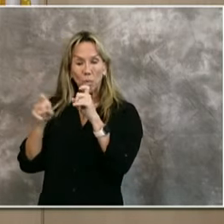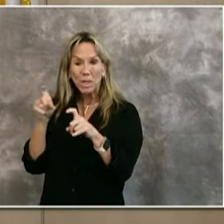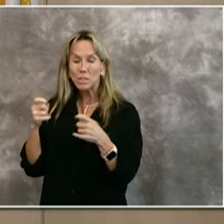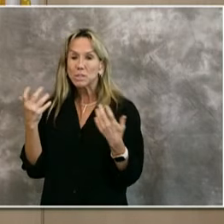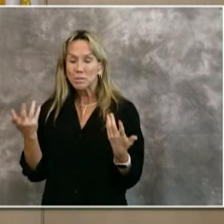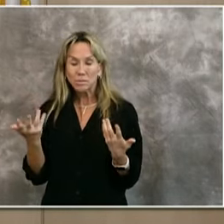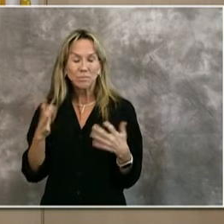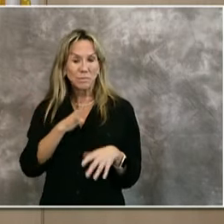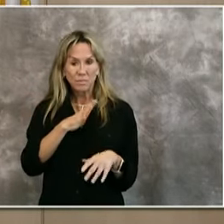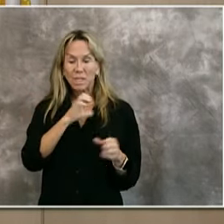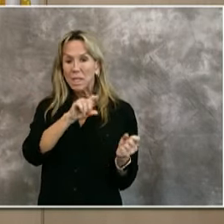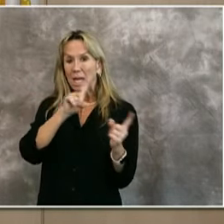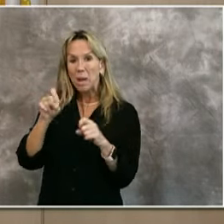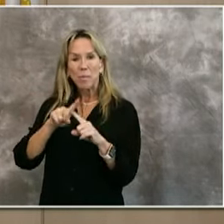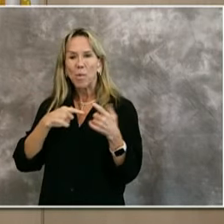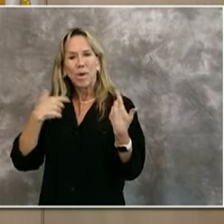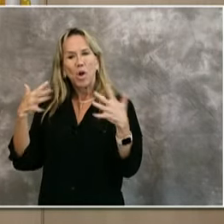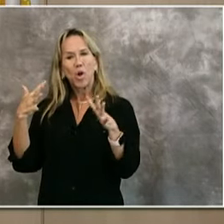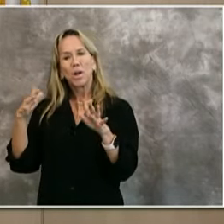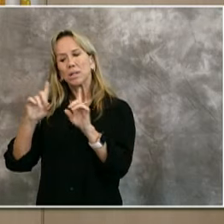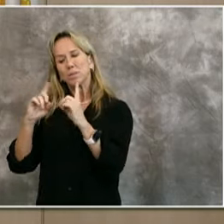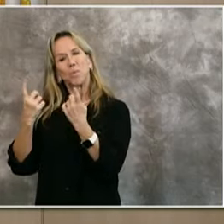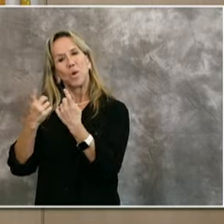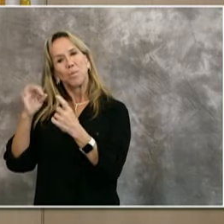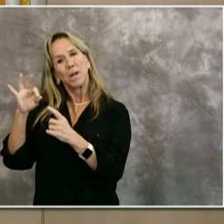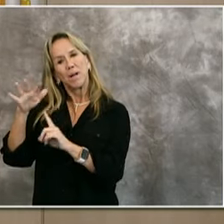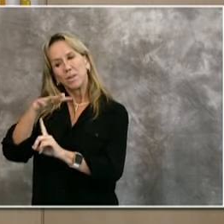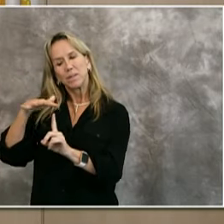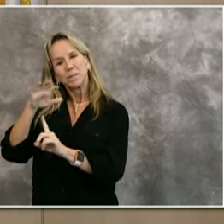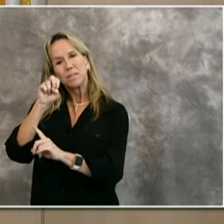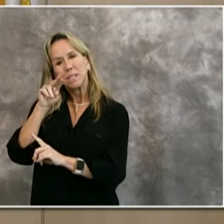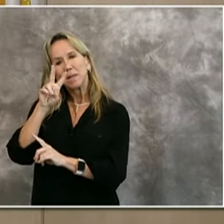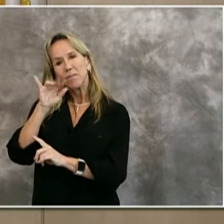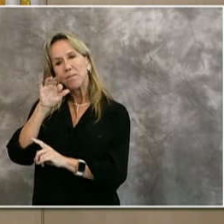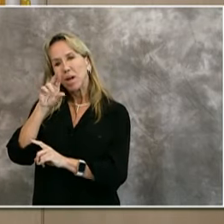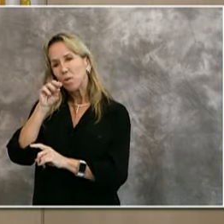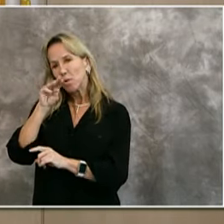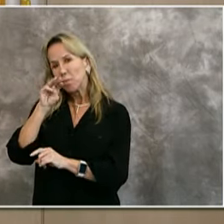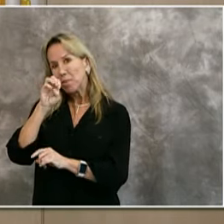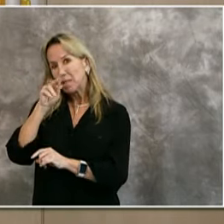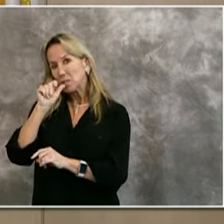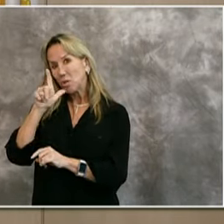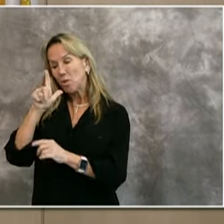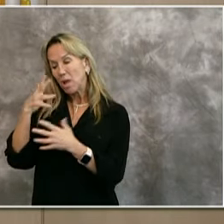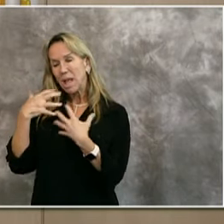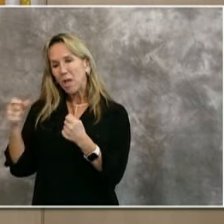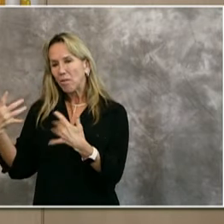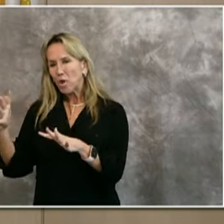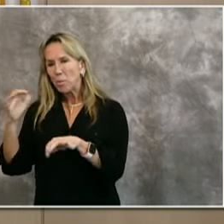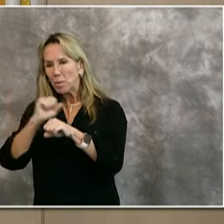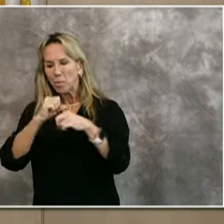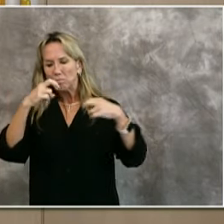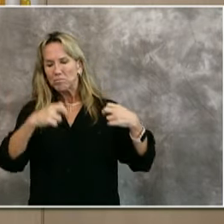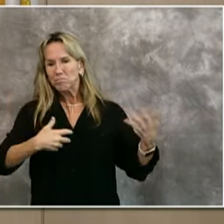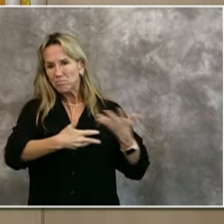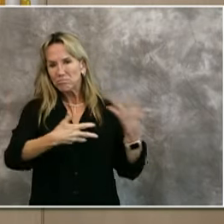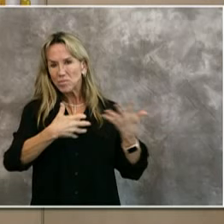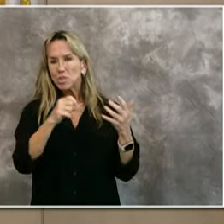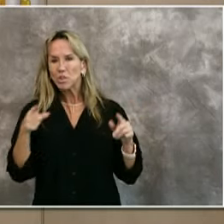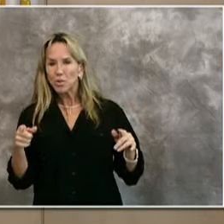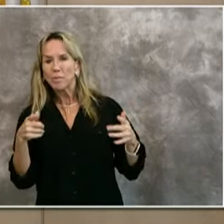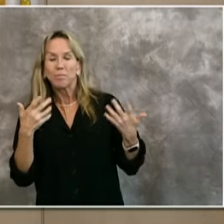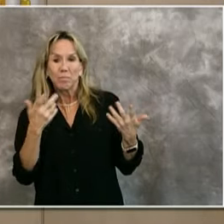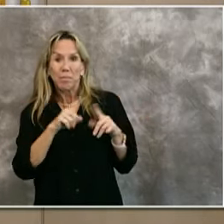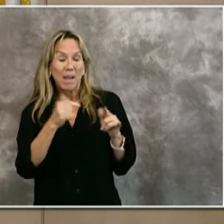of Environmental Health has been working with the Restaurant Association, and they will continue to work with restaurants that have questions